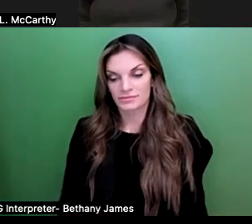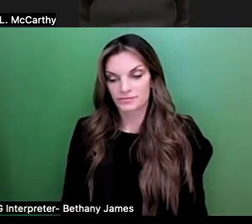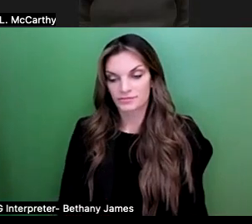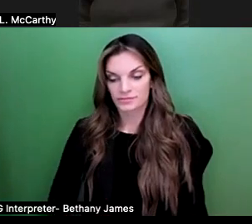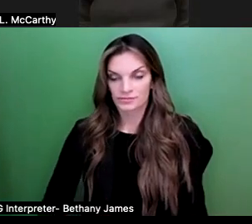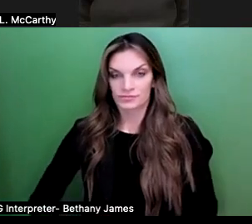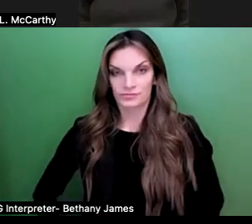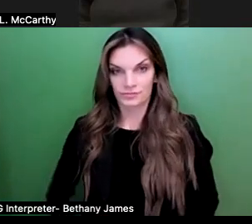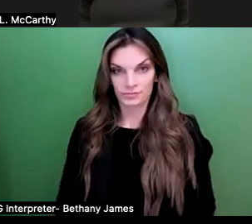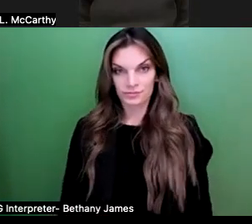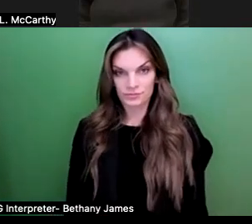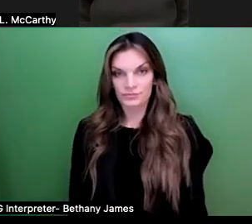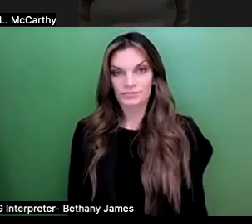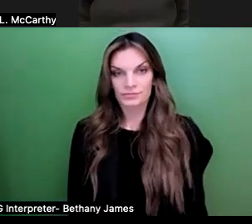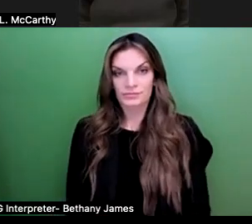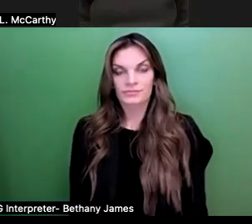What I